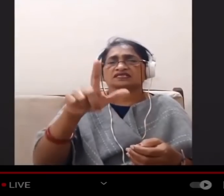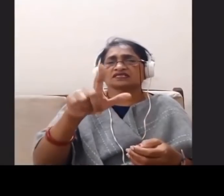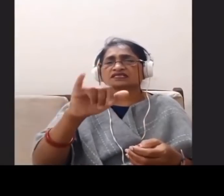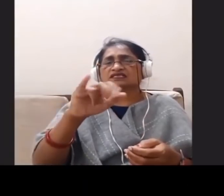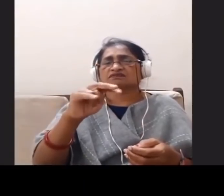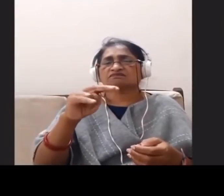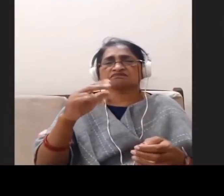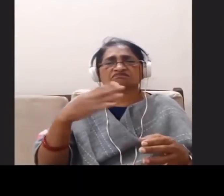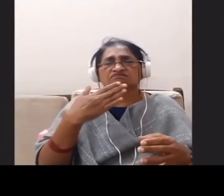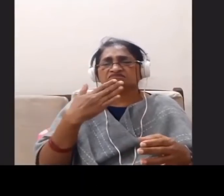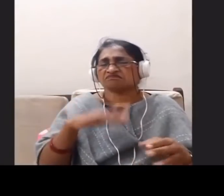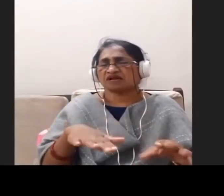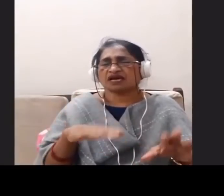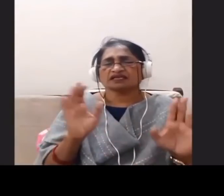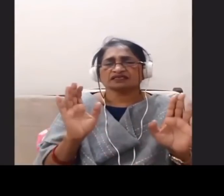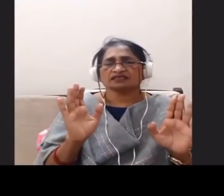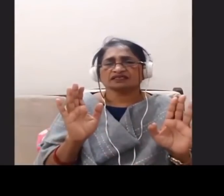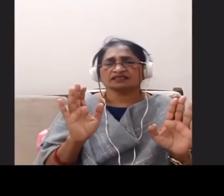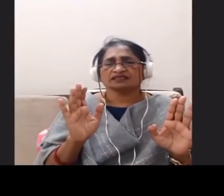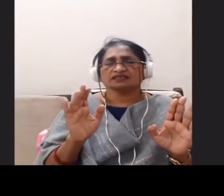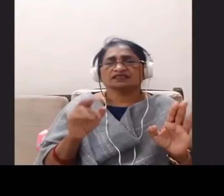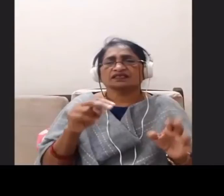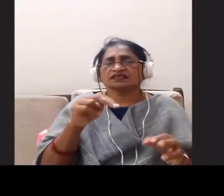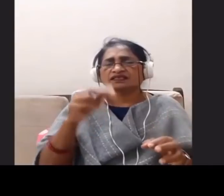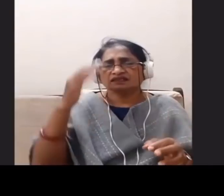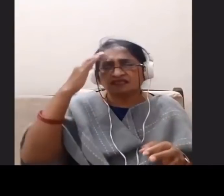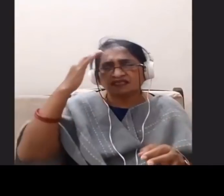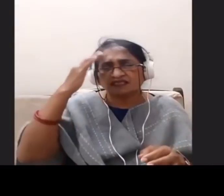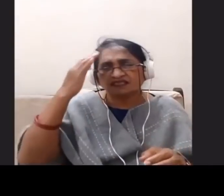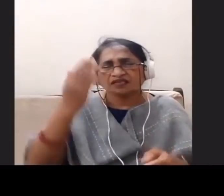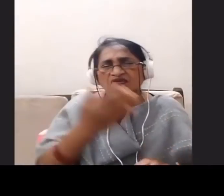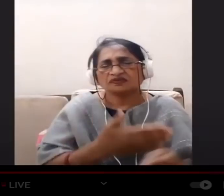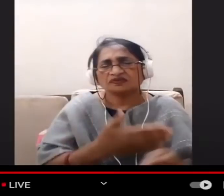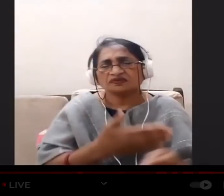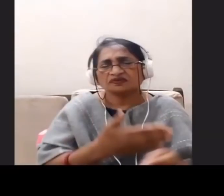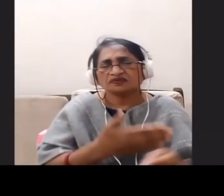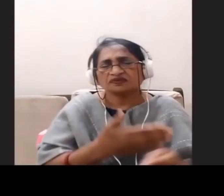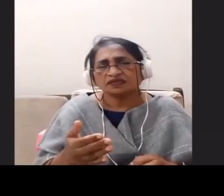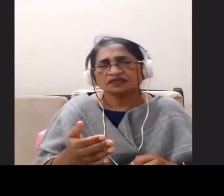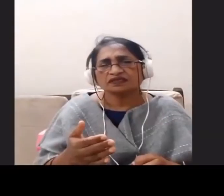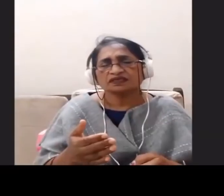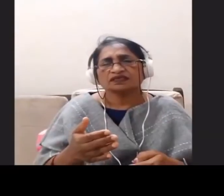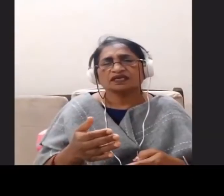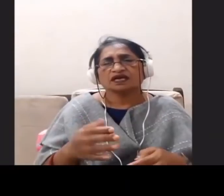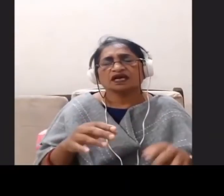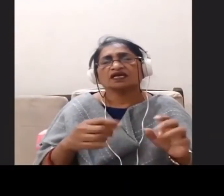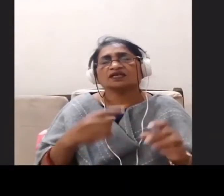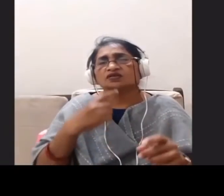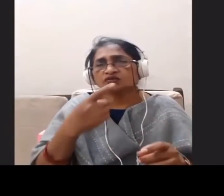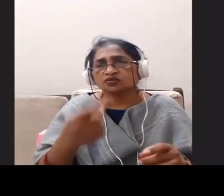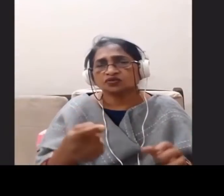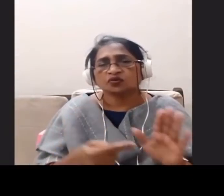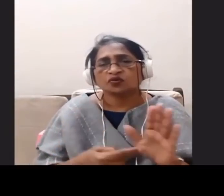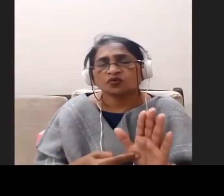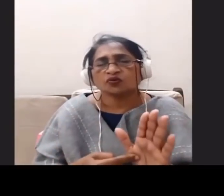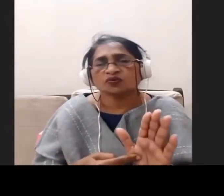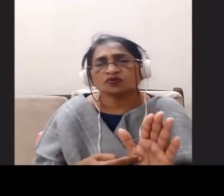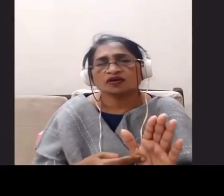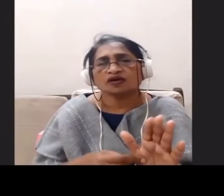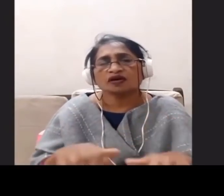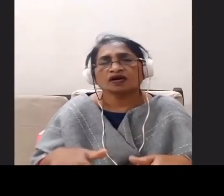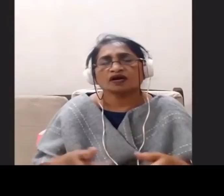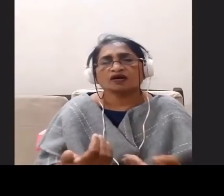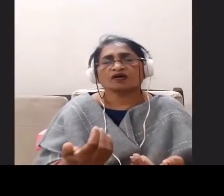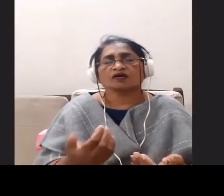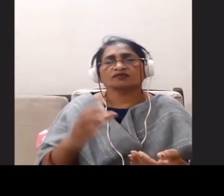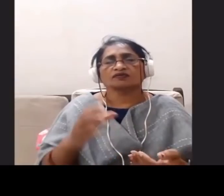norms, the notions of disablement, because it is the informal that is deployed to constitute the